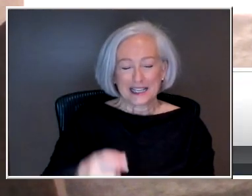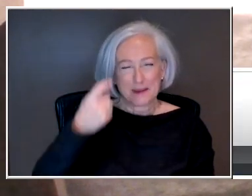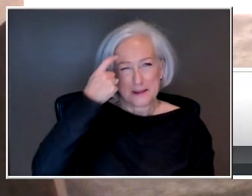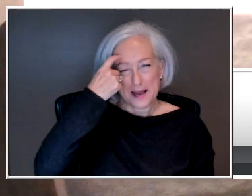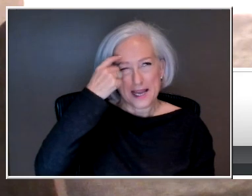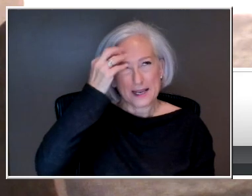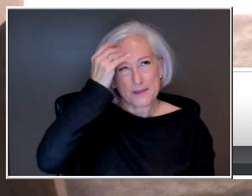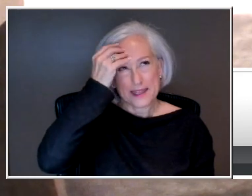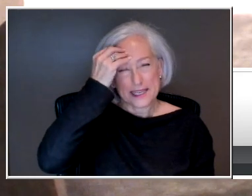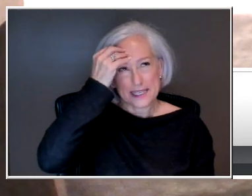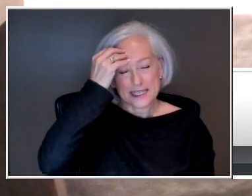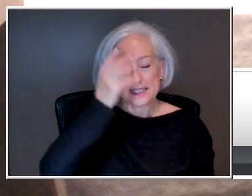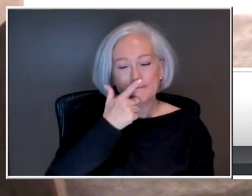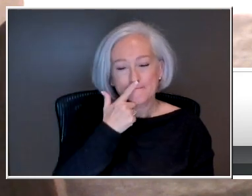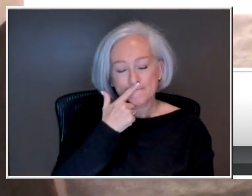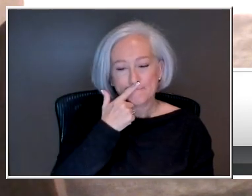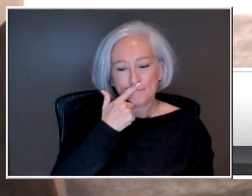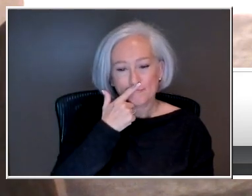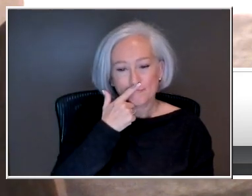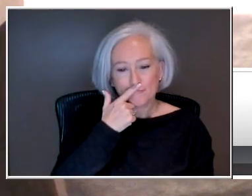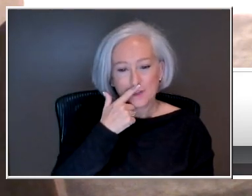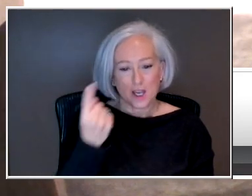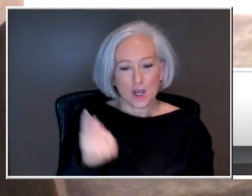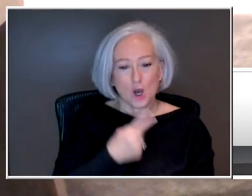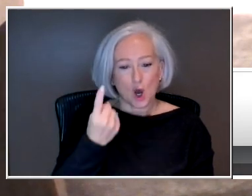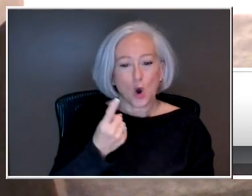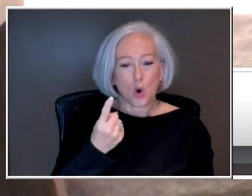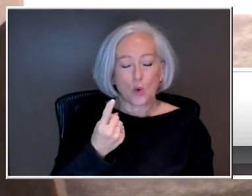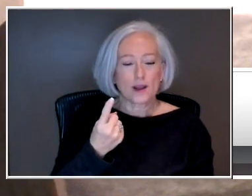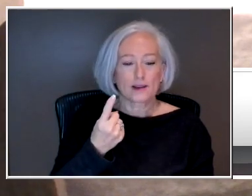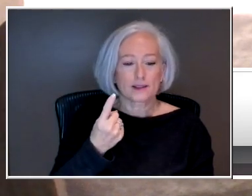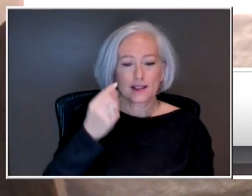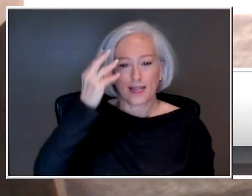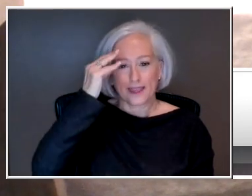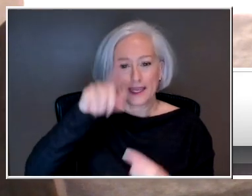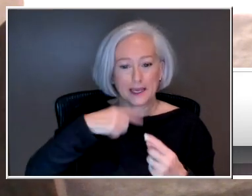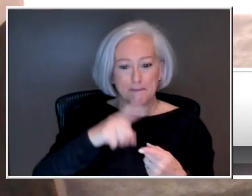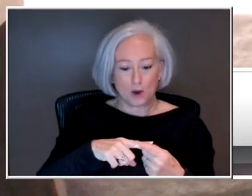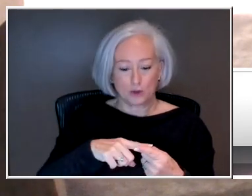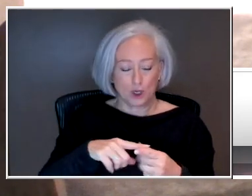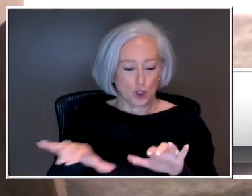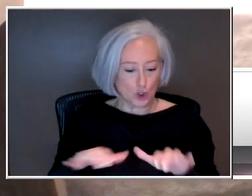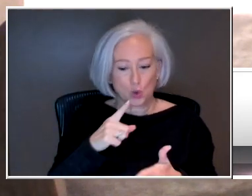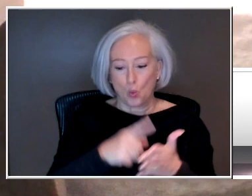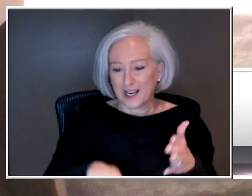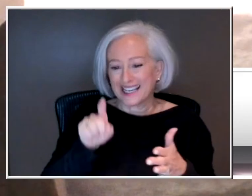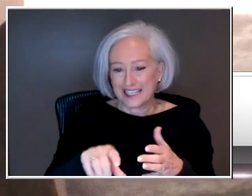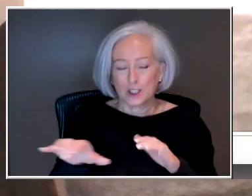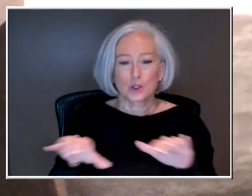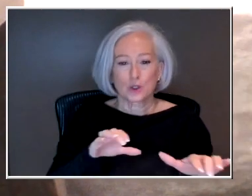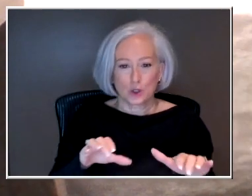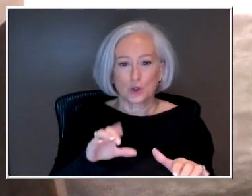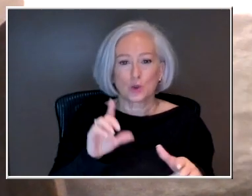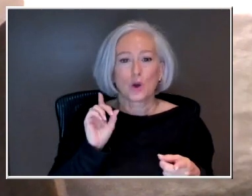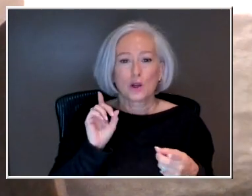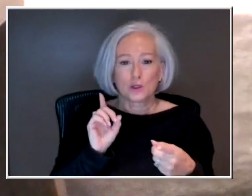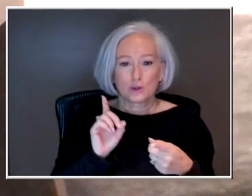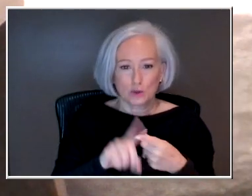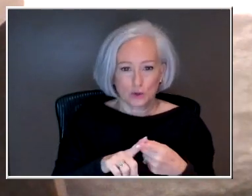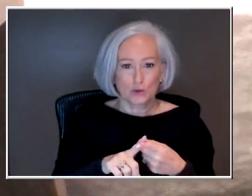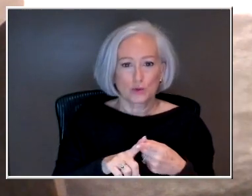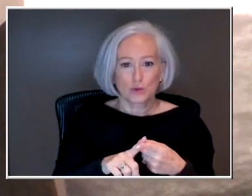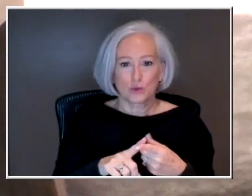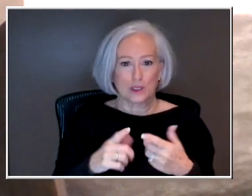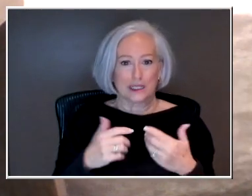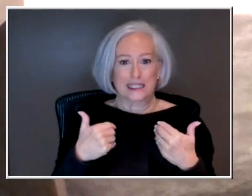all times was just doing what I had to do to be able to